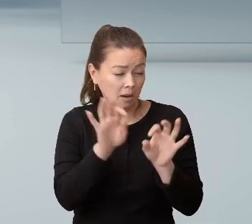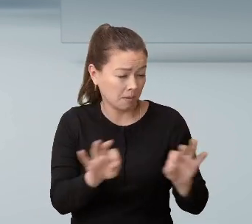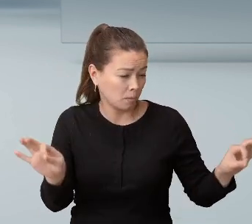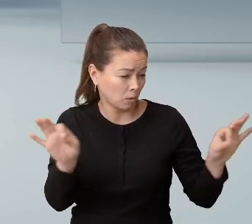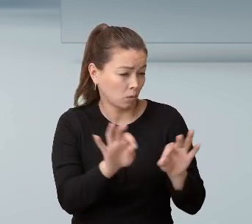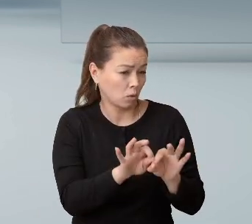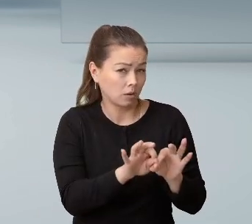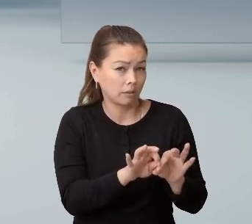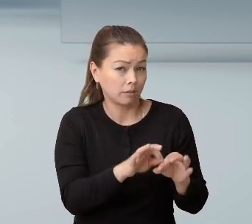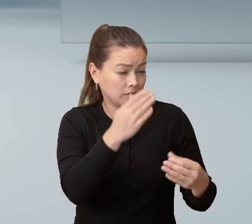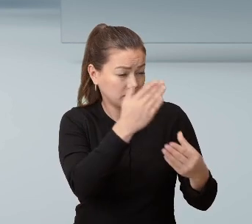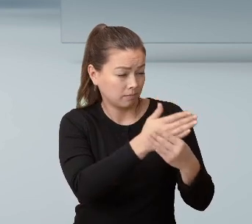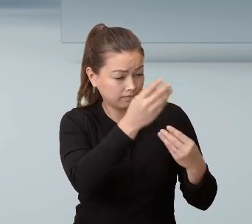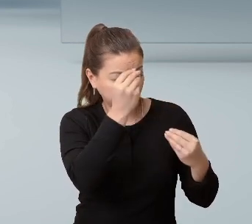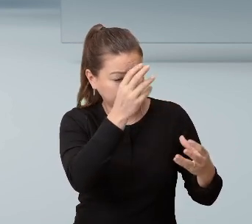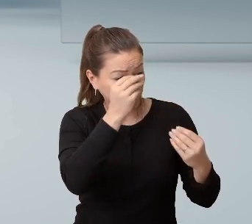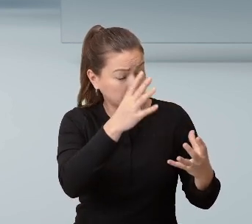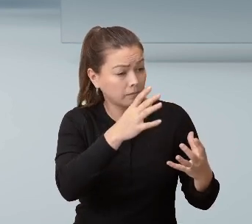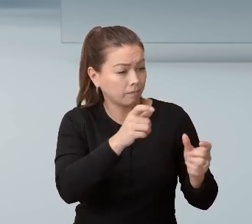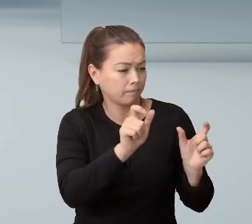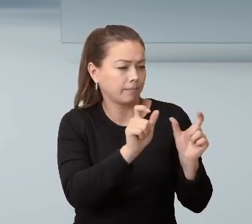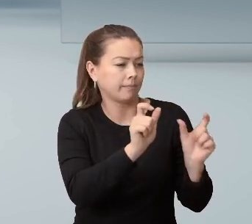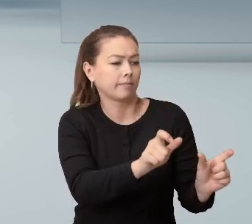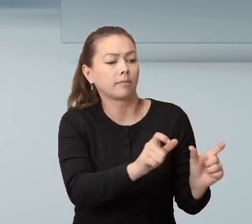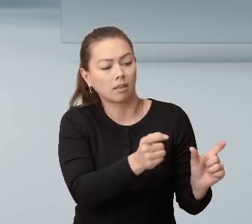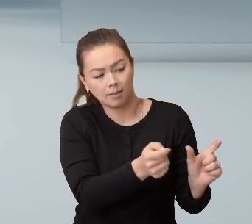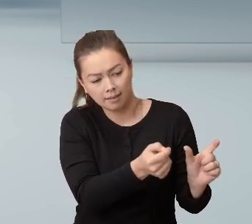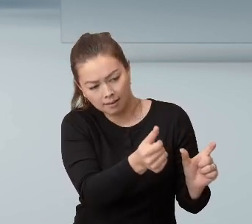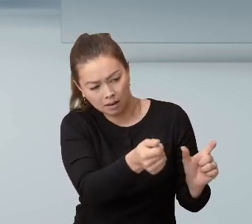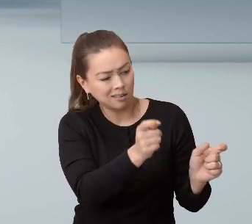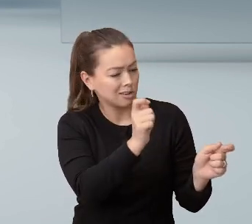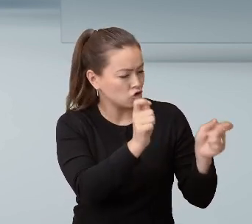records from being manipulated, updated, or deleted?